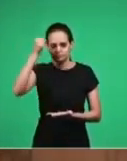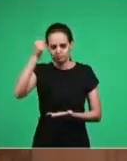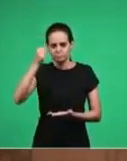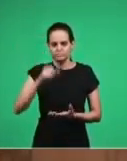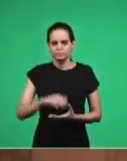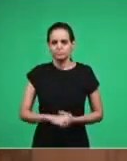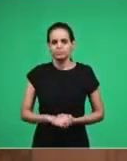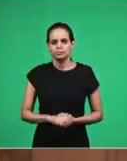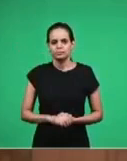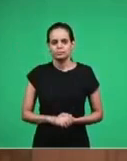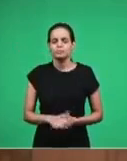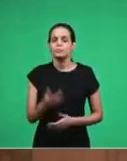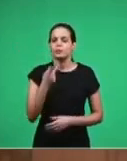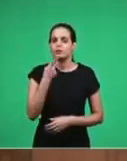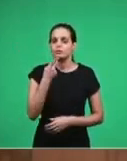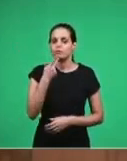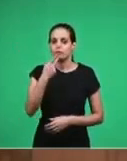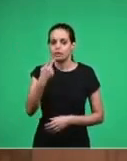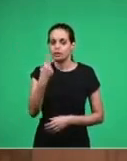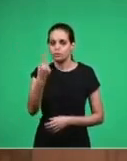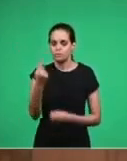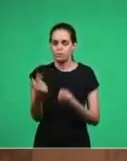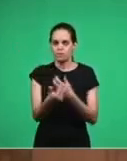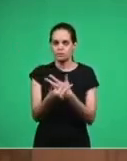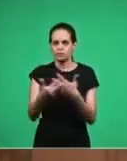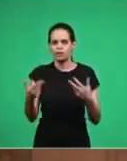We're going to be reminded of an important aspect.